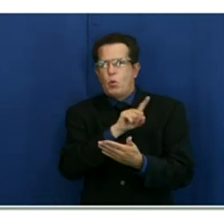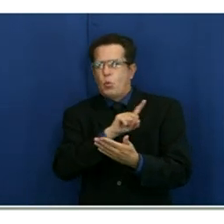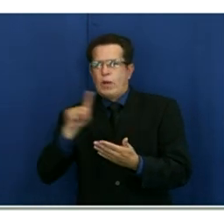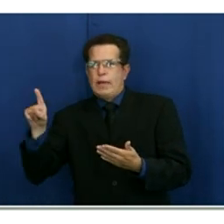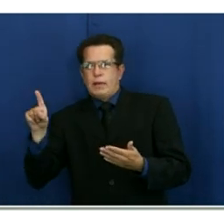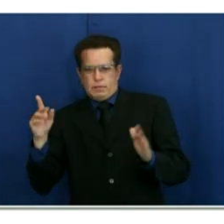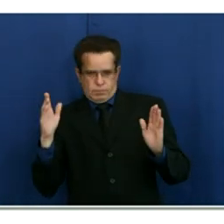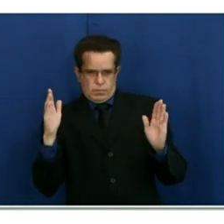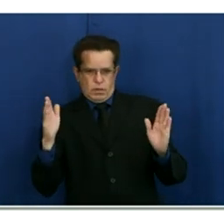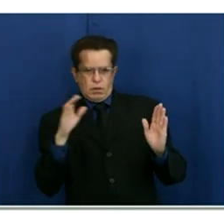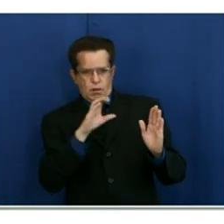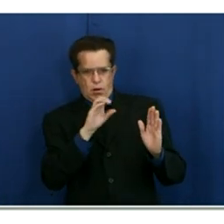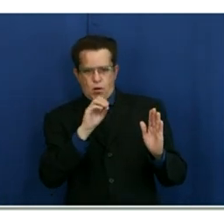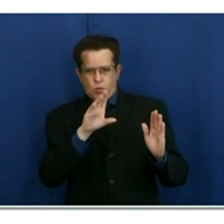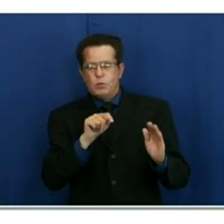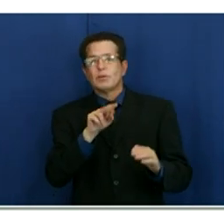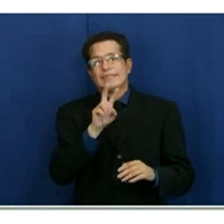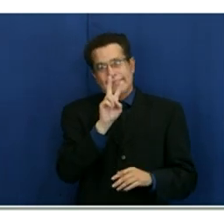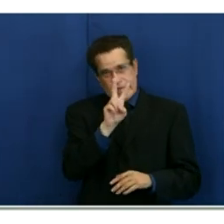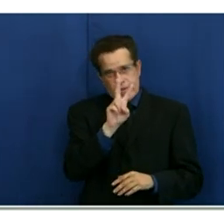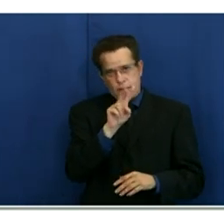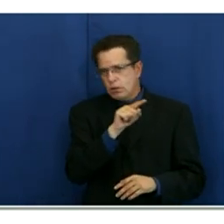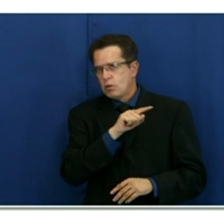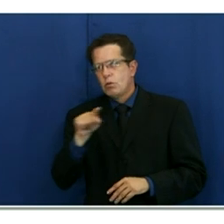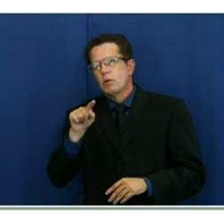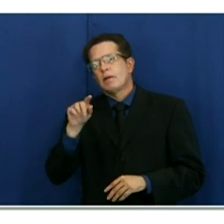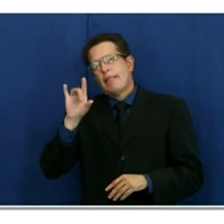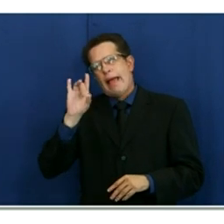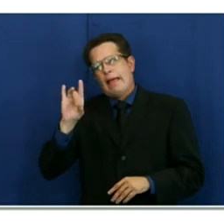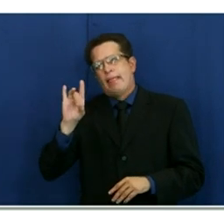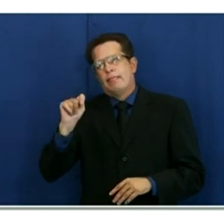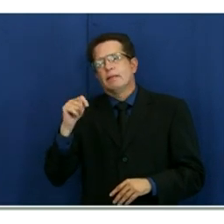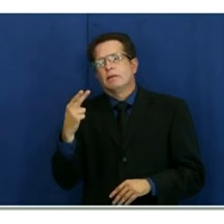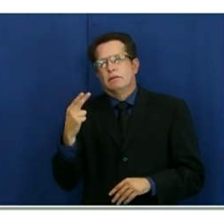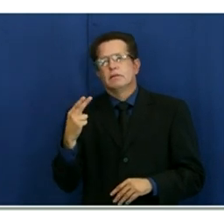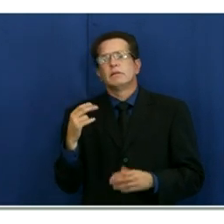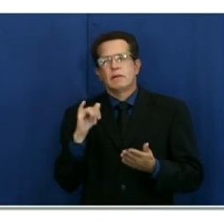that's specifically October 2nd through the 8th as of now.